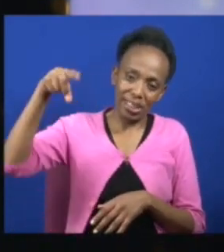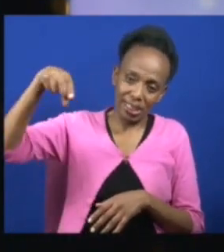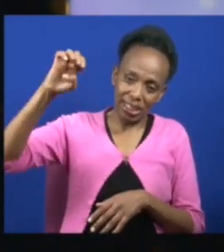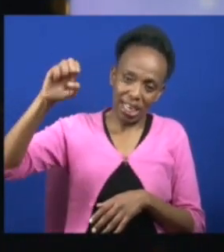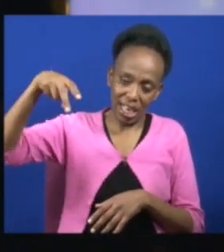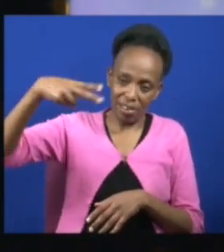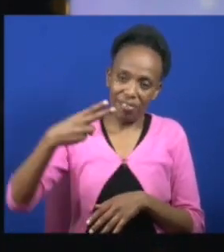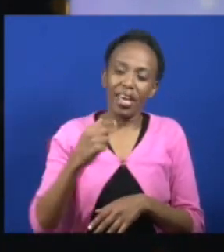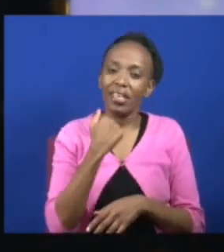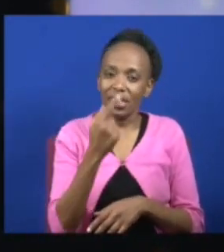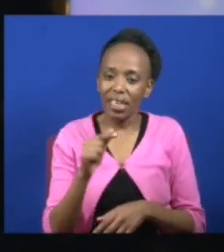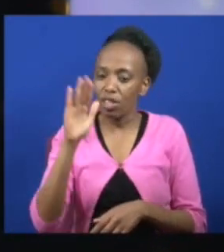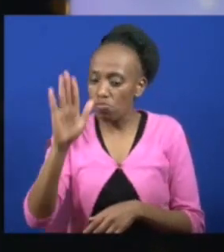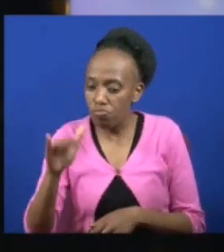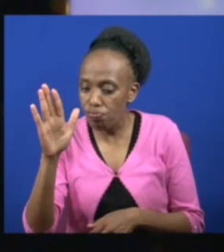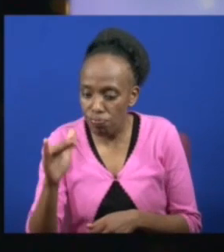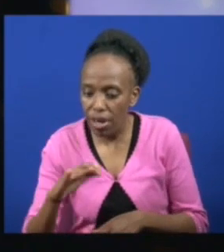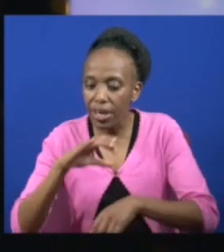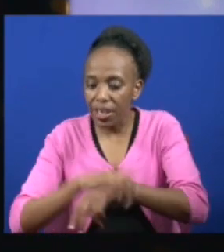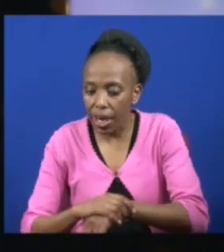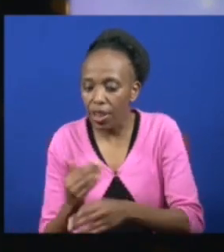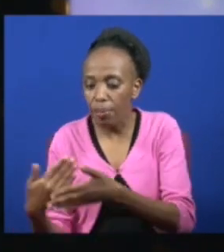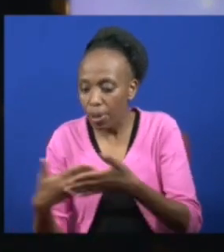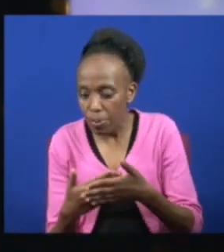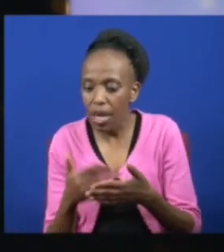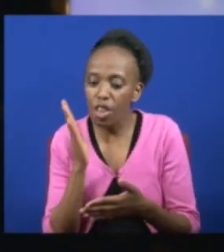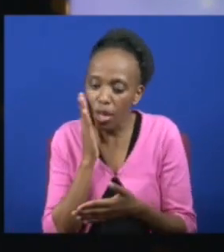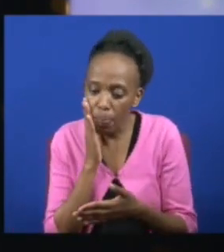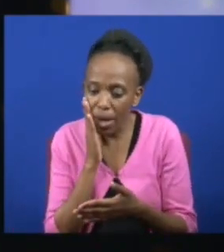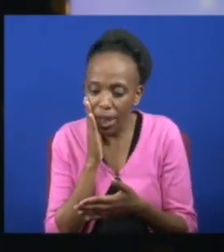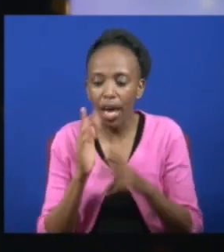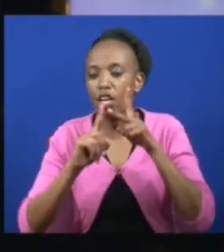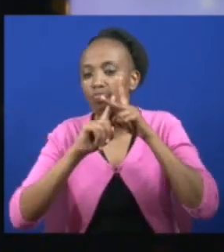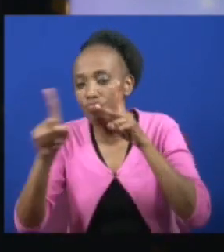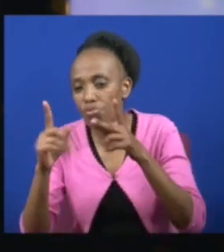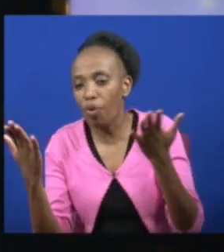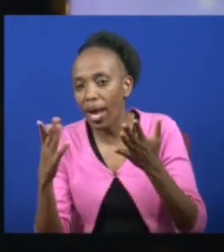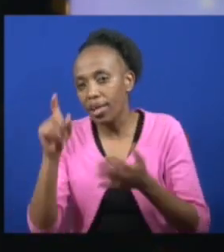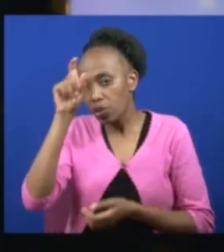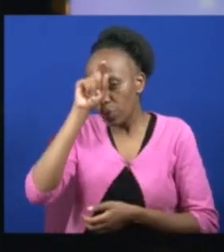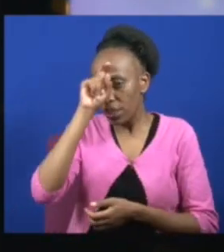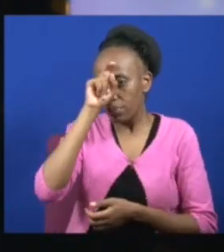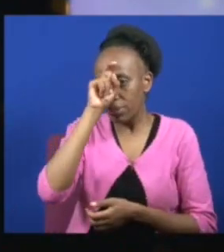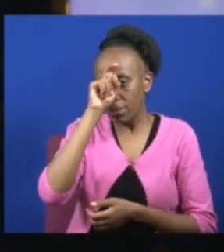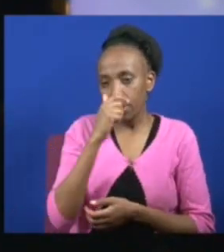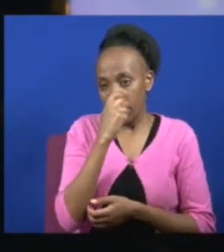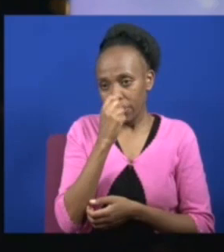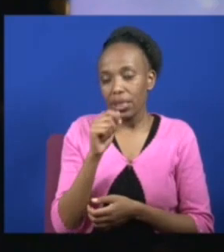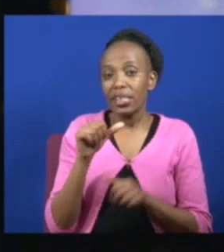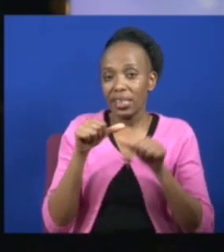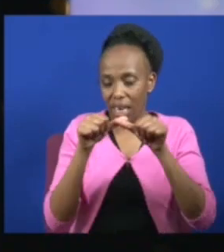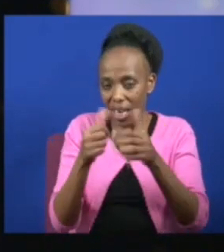"Get up," he said, "take the child and his mother and escape to Egypt.